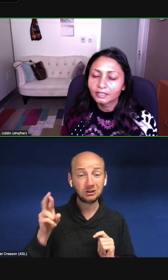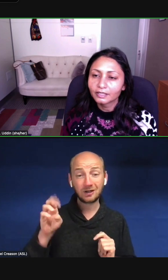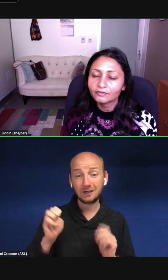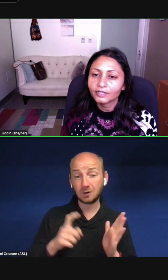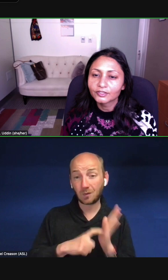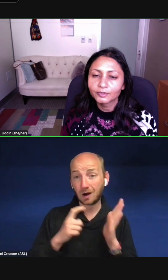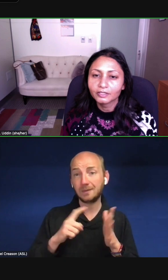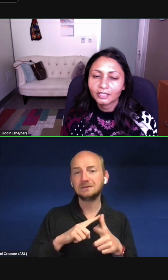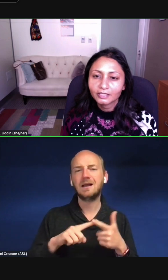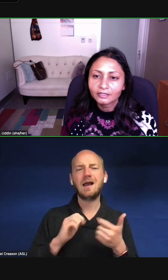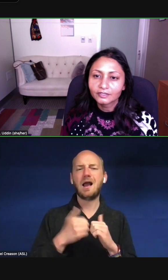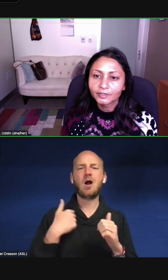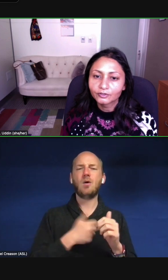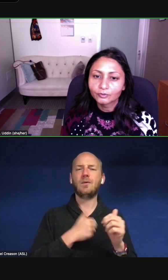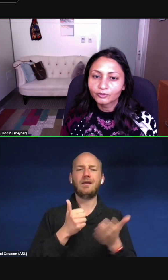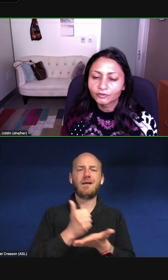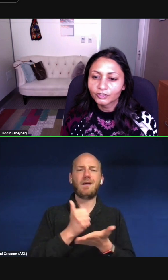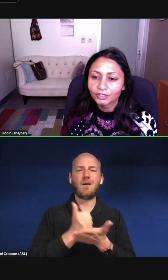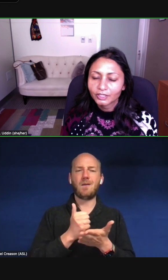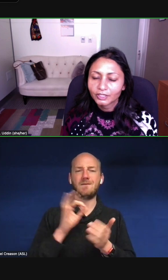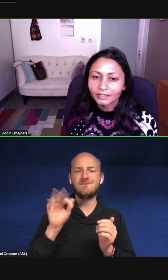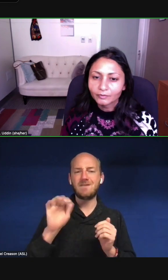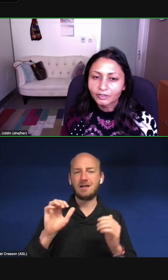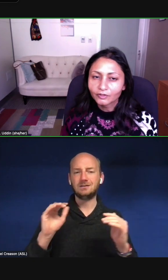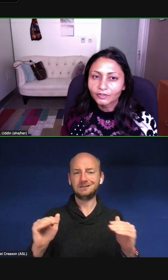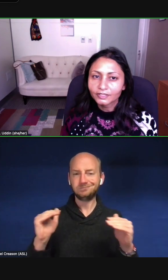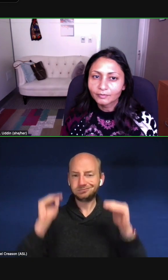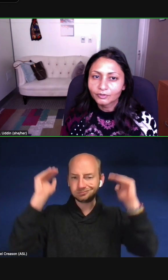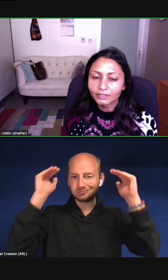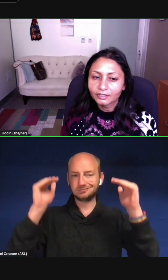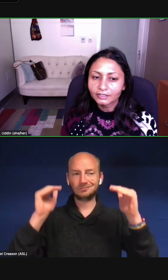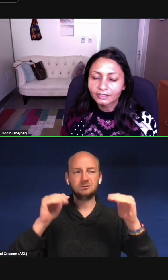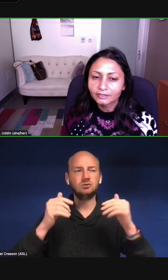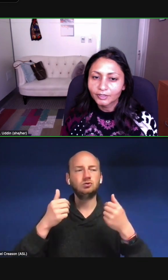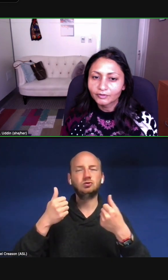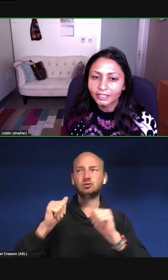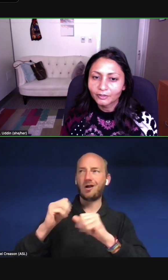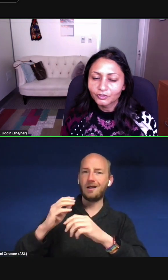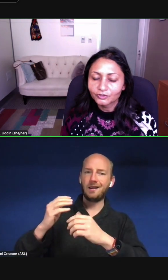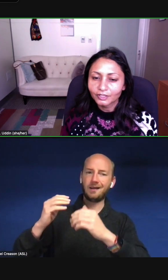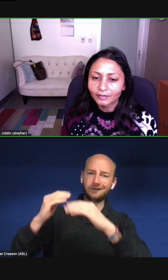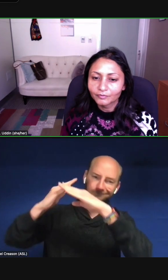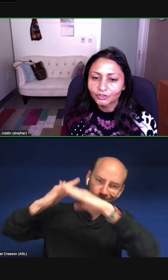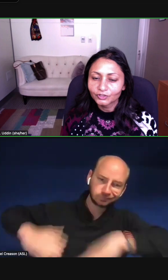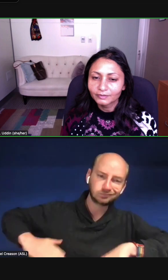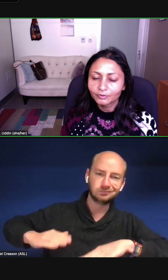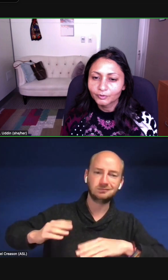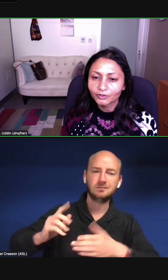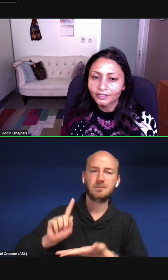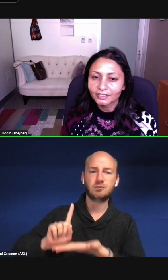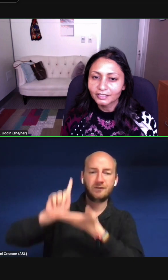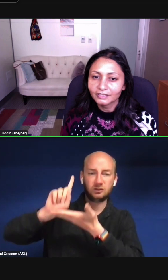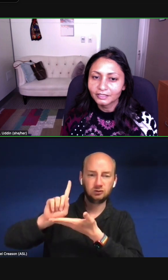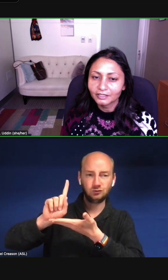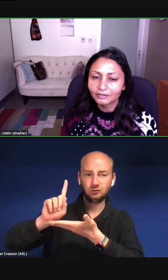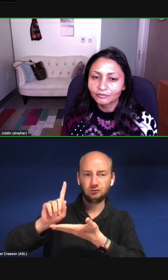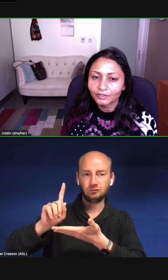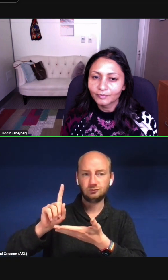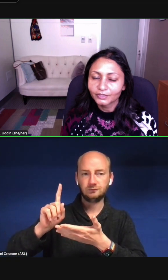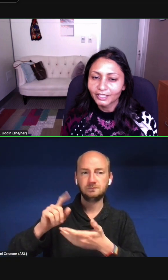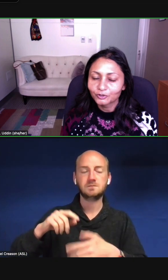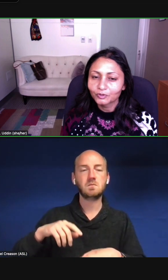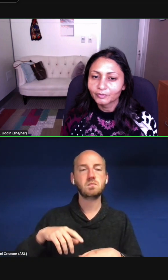faculty advancement to dismantle privilege. And one of the things I'm really excited about now is just promoting this